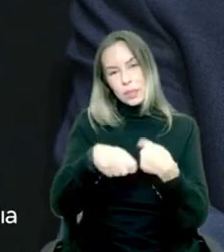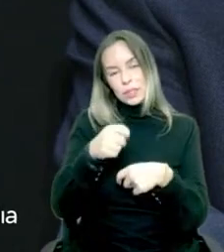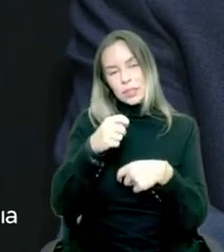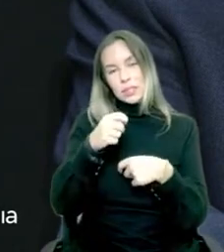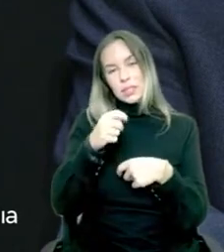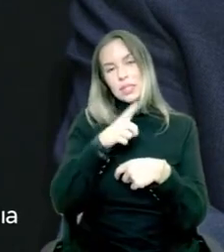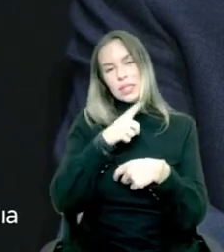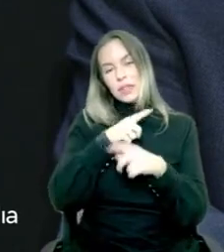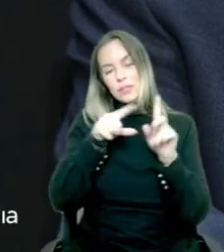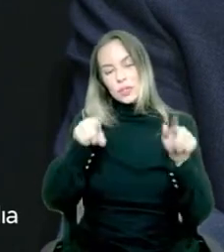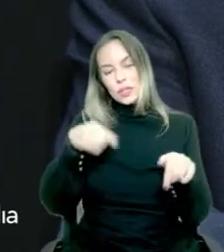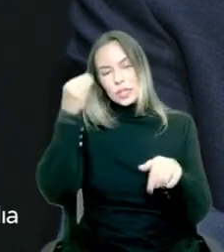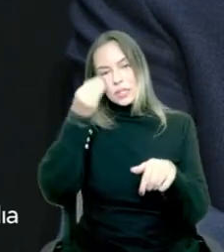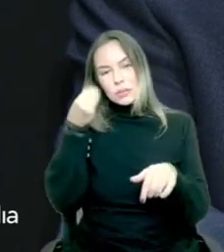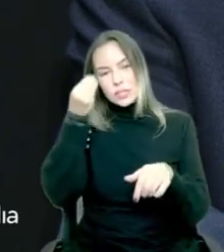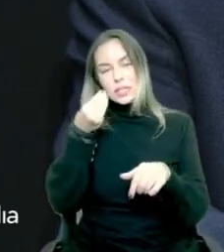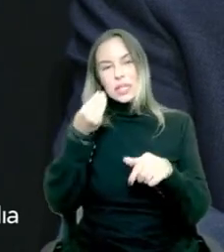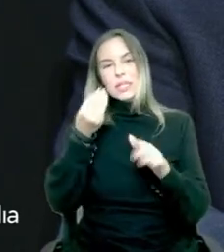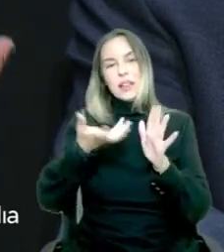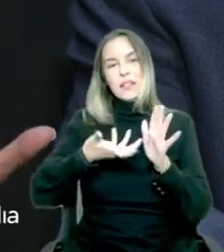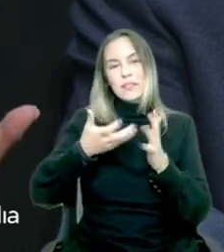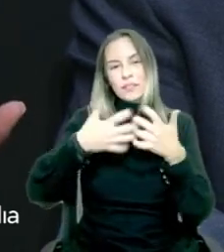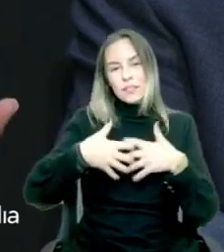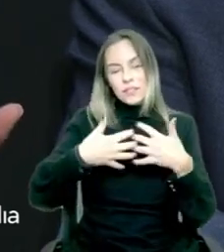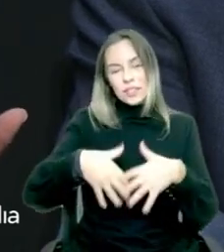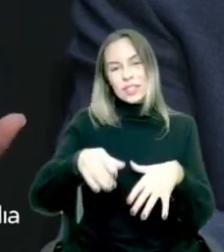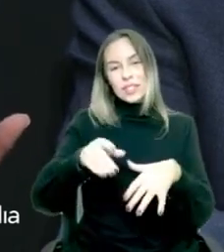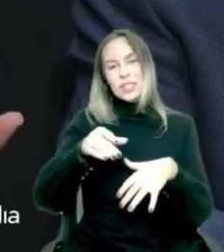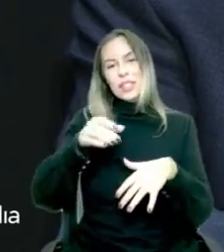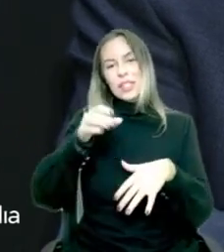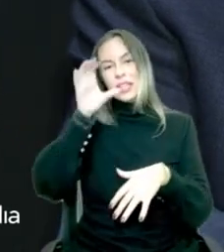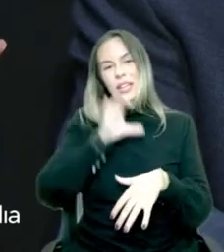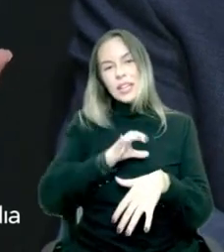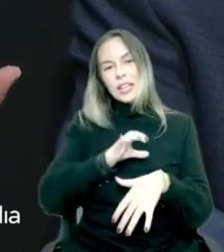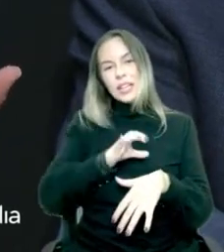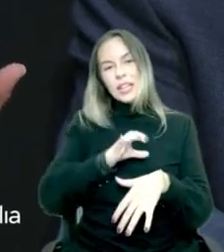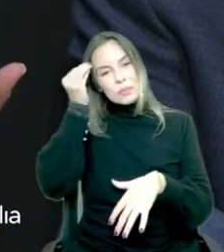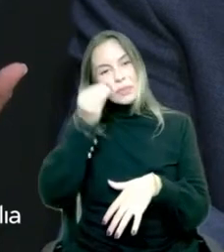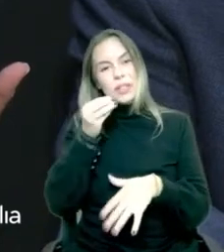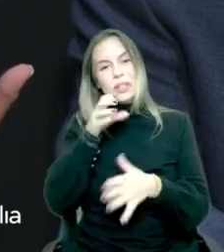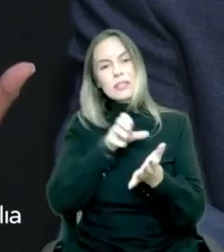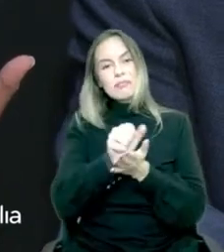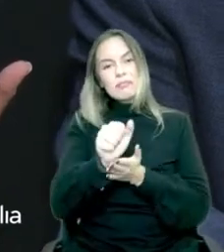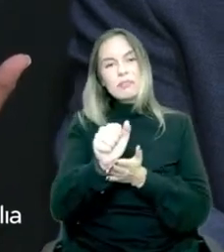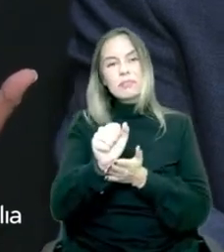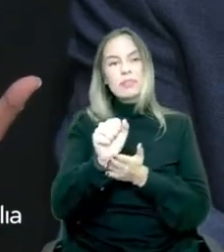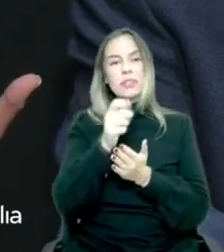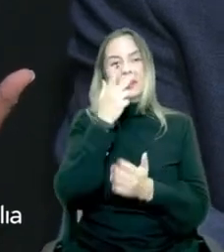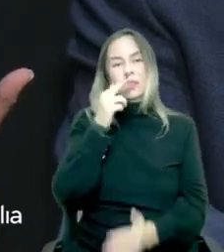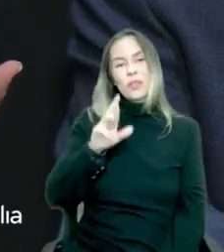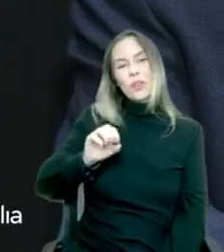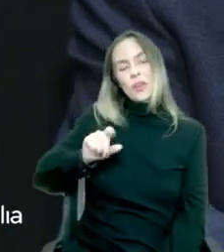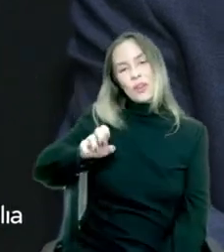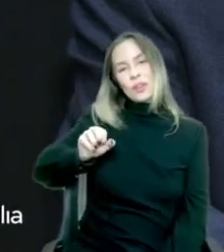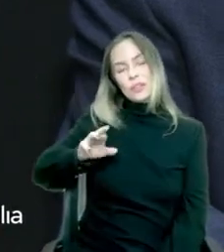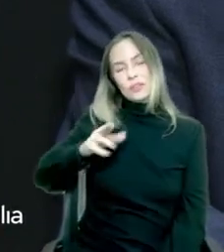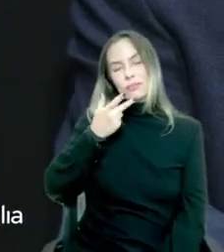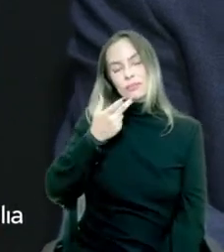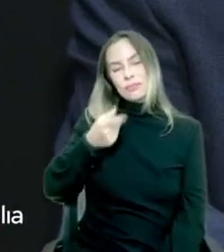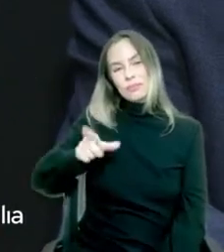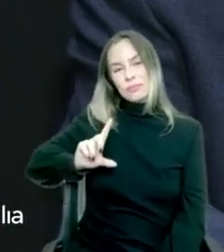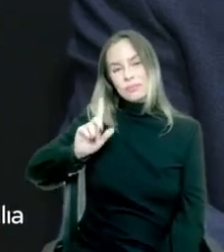efficiency or for the customer experience, kind of like what Roger was talking about. Our approach is to